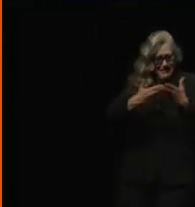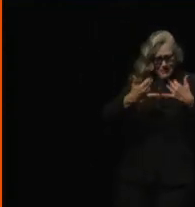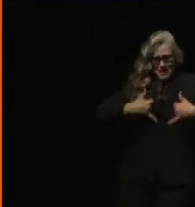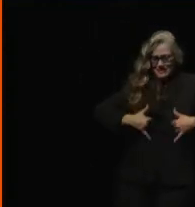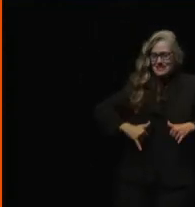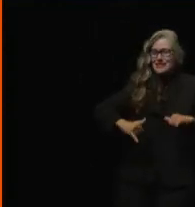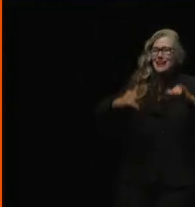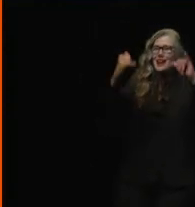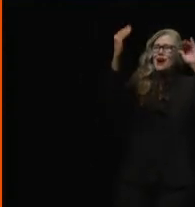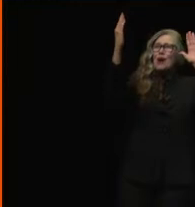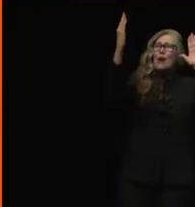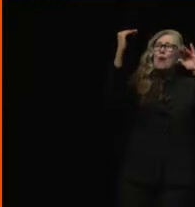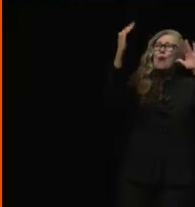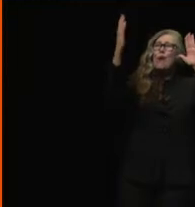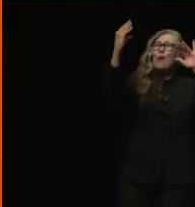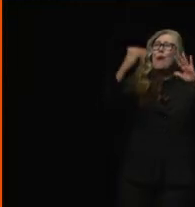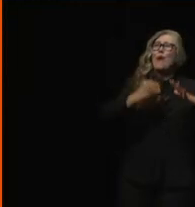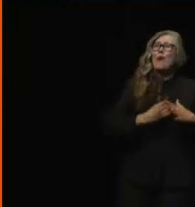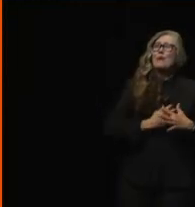And when I'm too